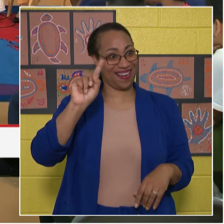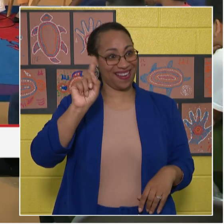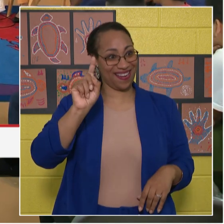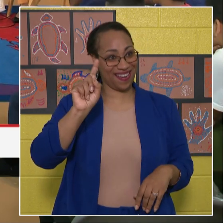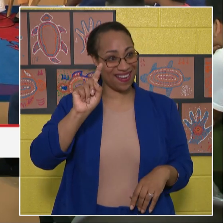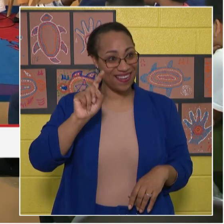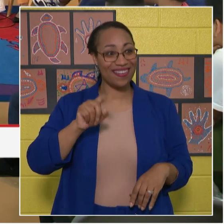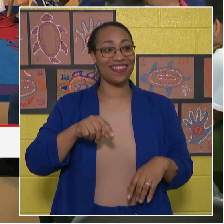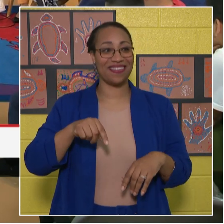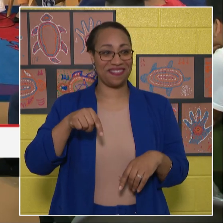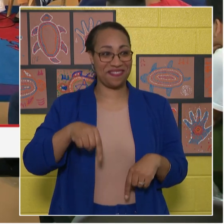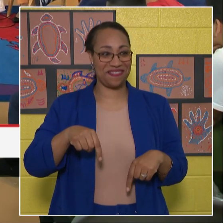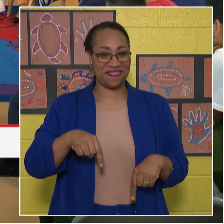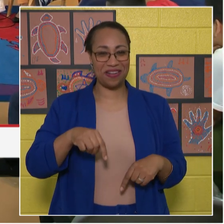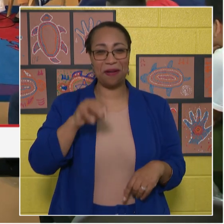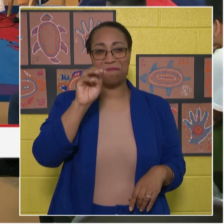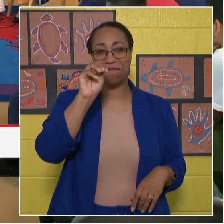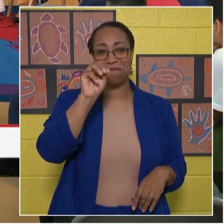And so